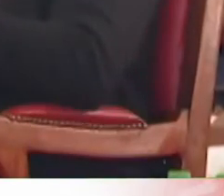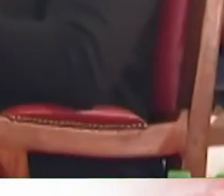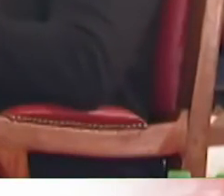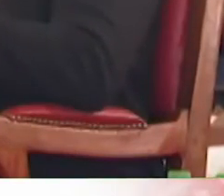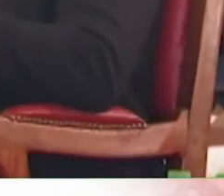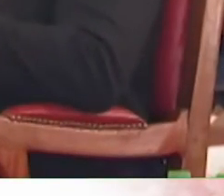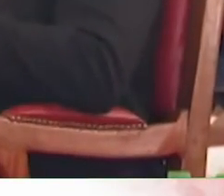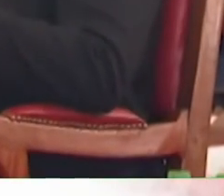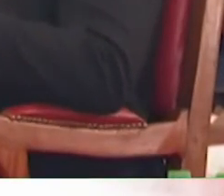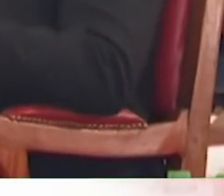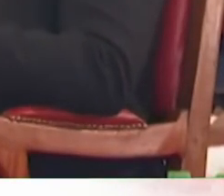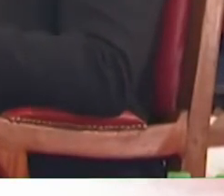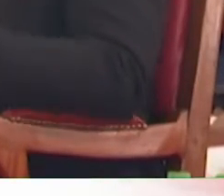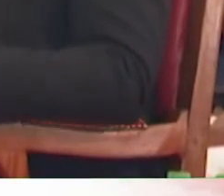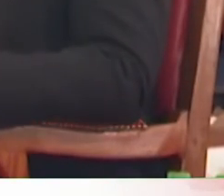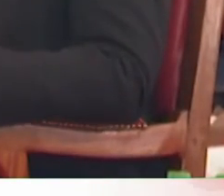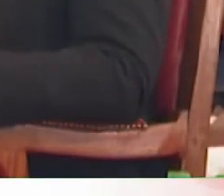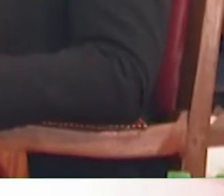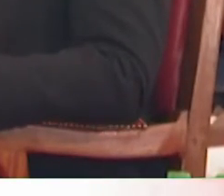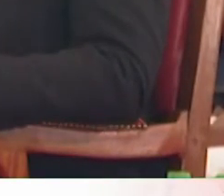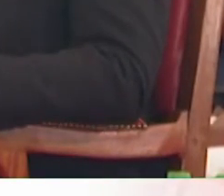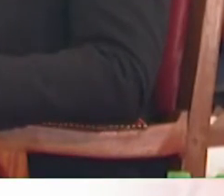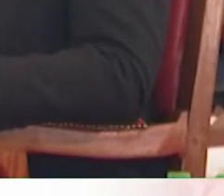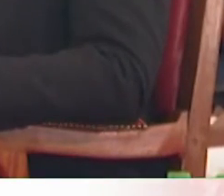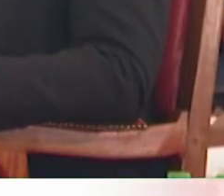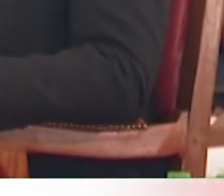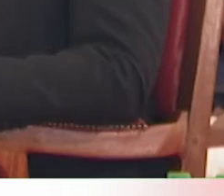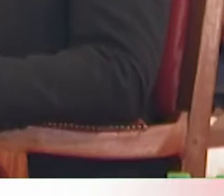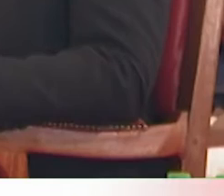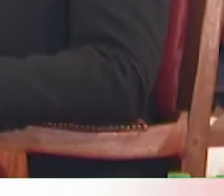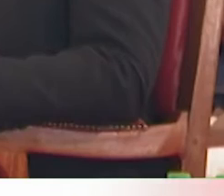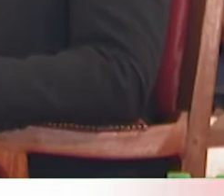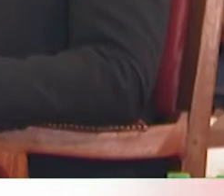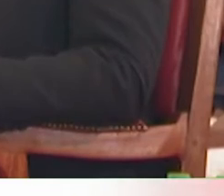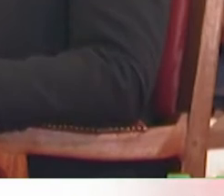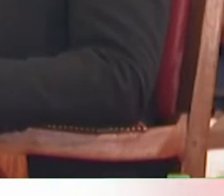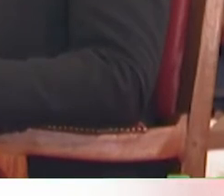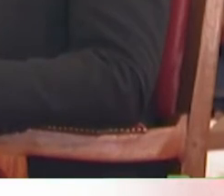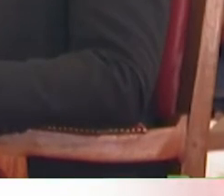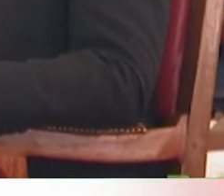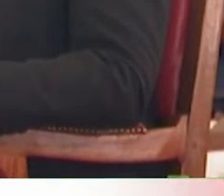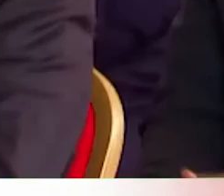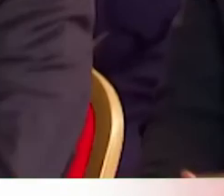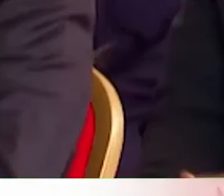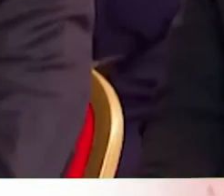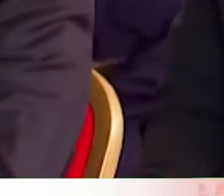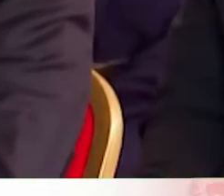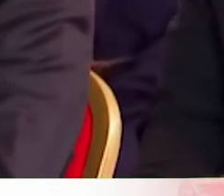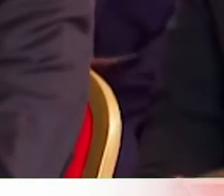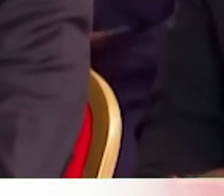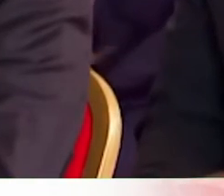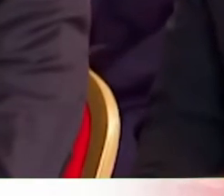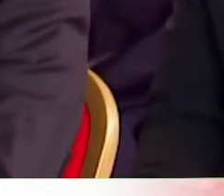Top leadership led by President Uhuru Kenyatta, his deputy William Ruto, veteran politicians,